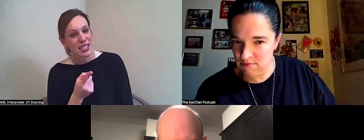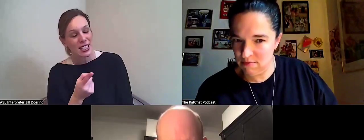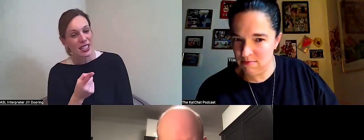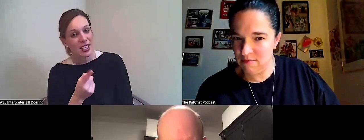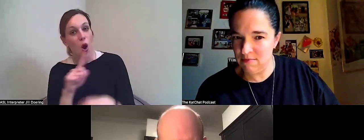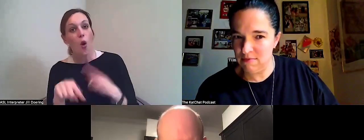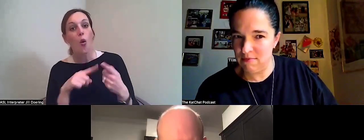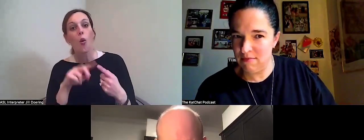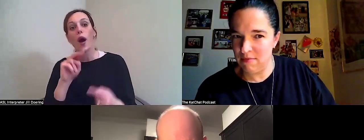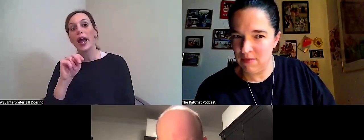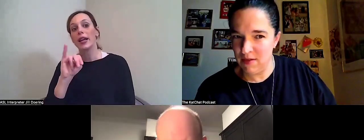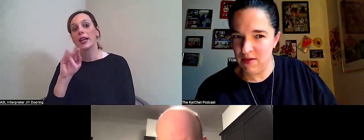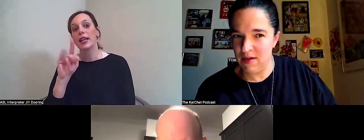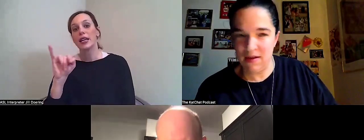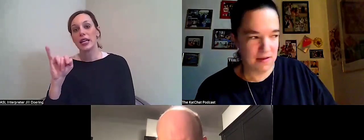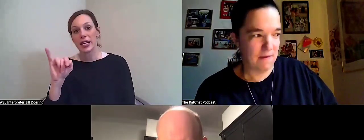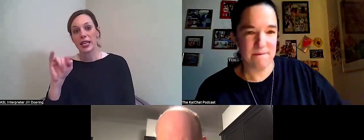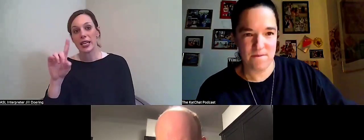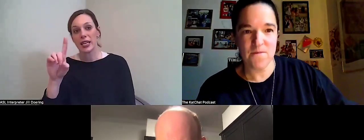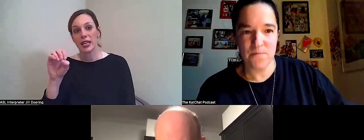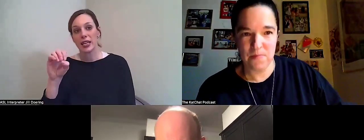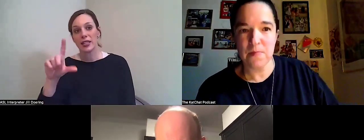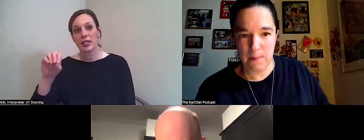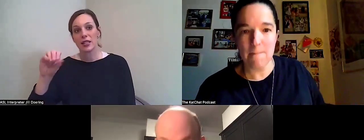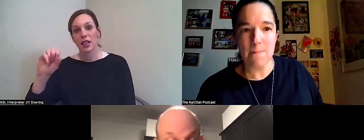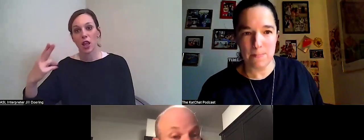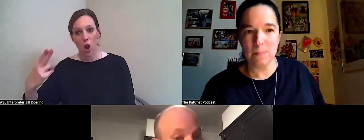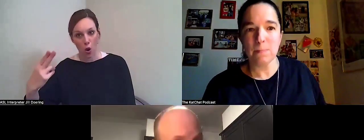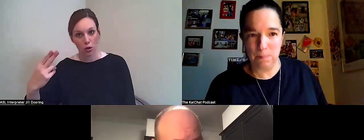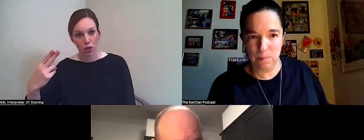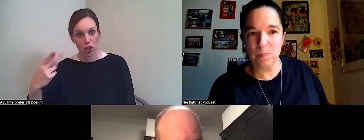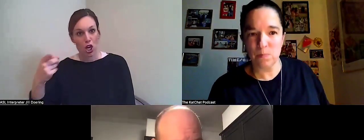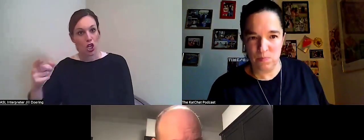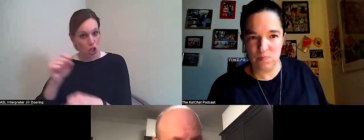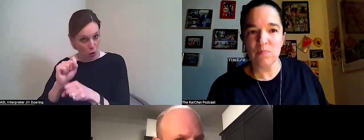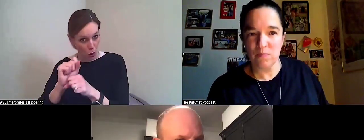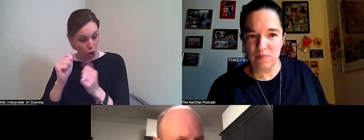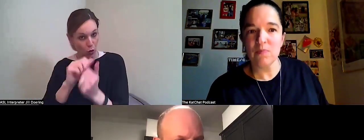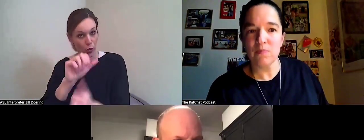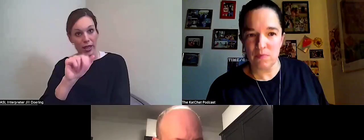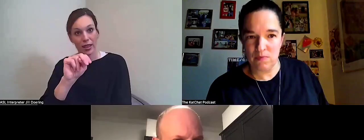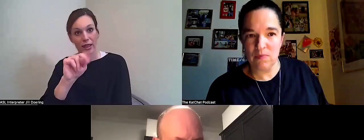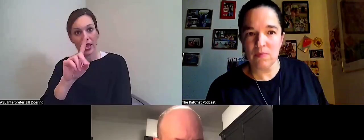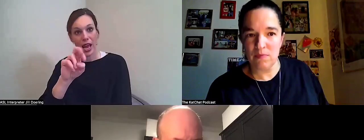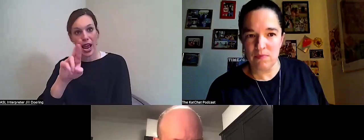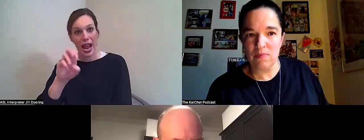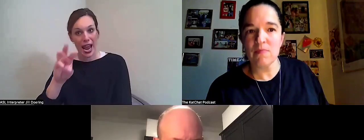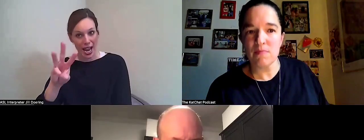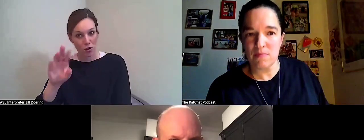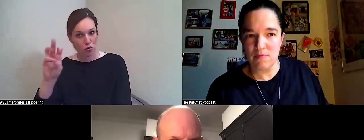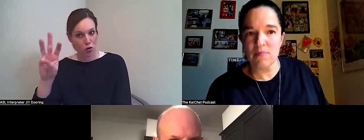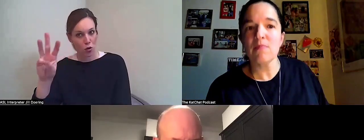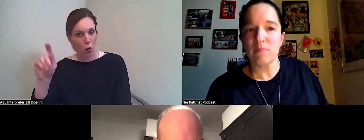Nikki DeLoche works with um Andrew Walker, but on my movie she worked with Warren